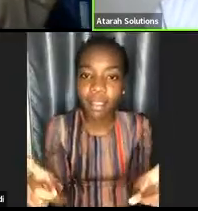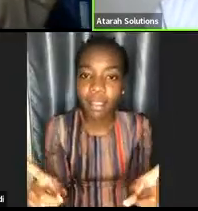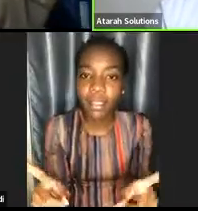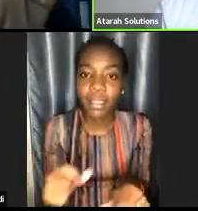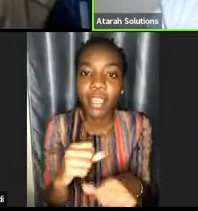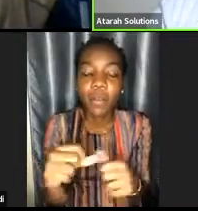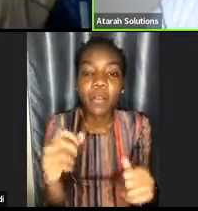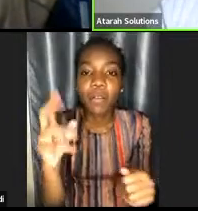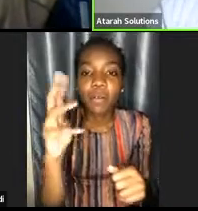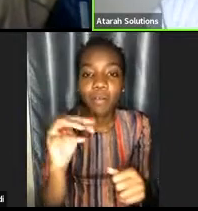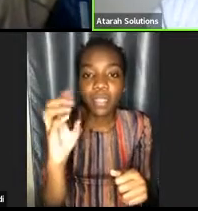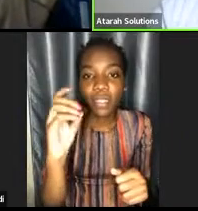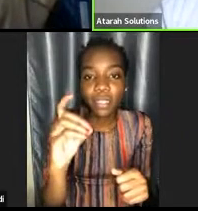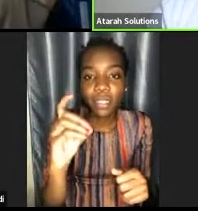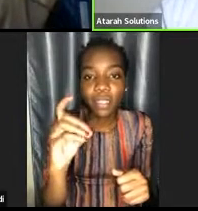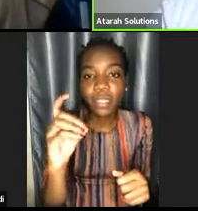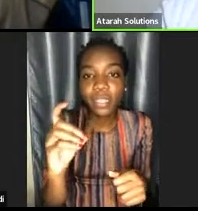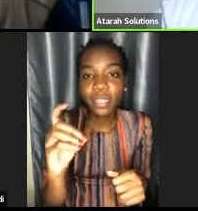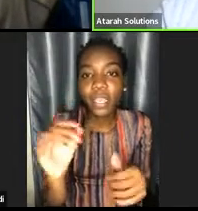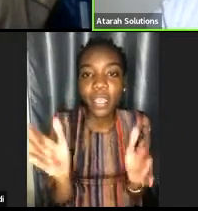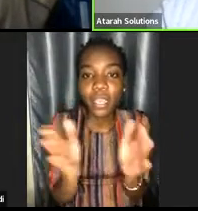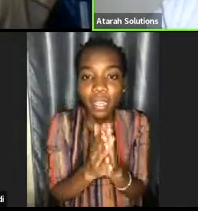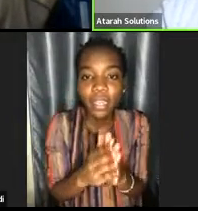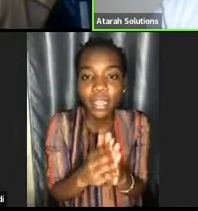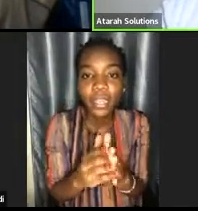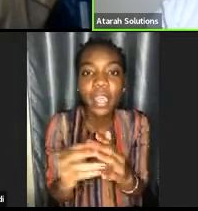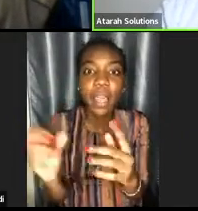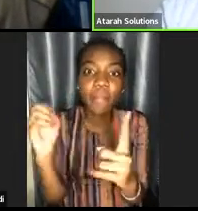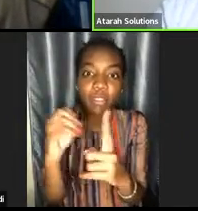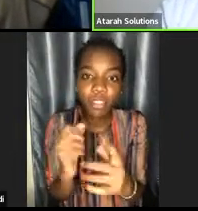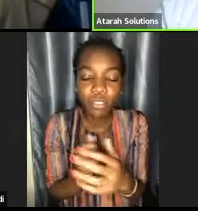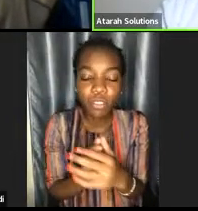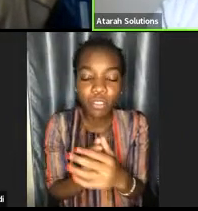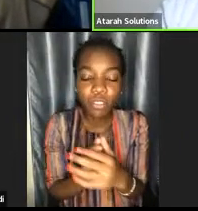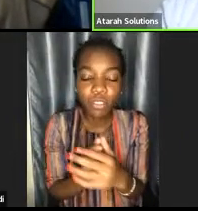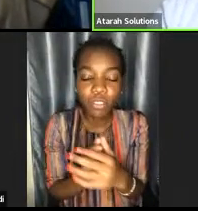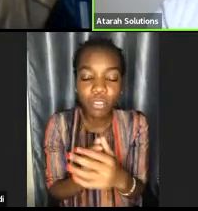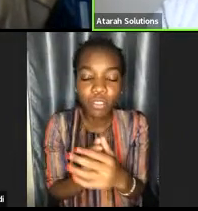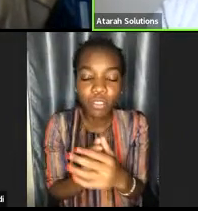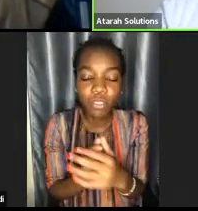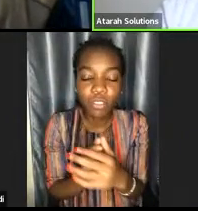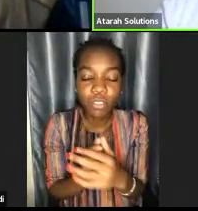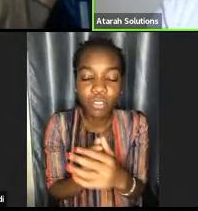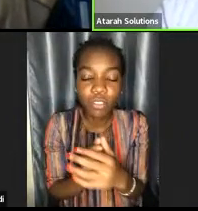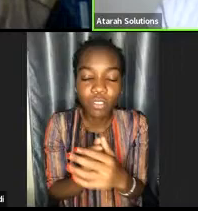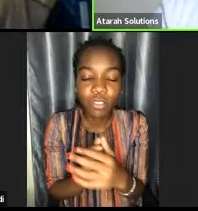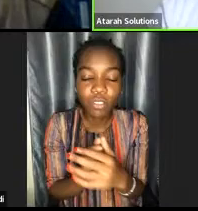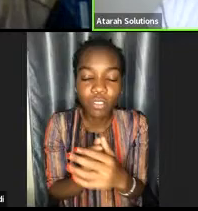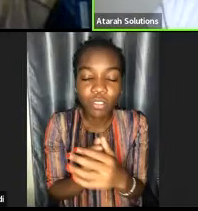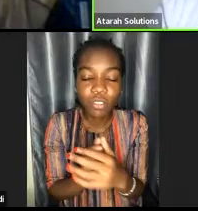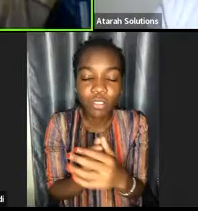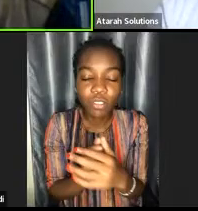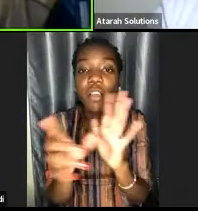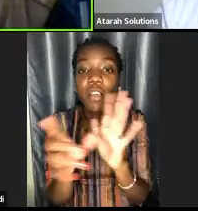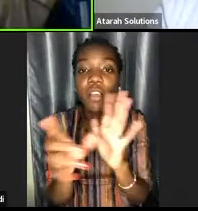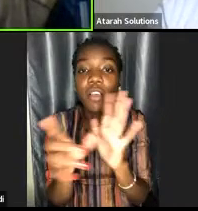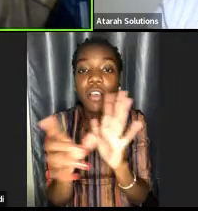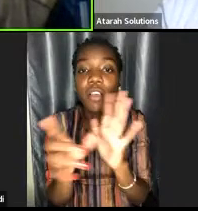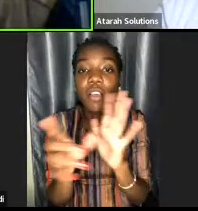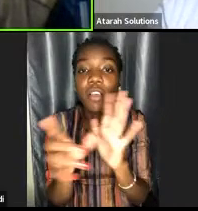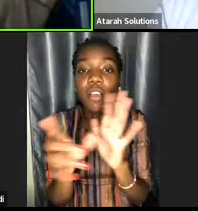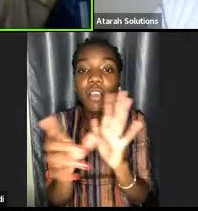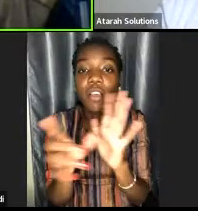and arbitration. Yes, he's the one Great. clarifying the legal and professional framework. All right.